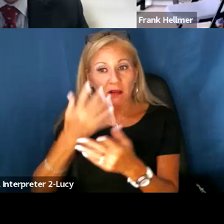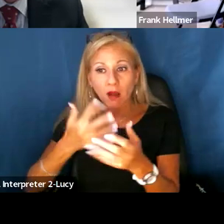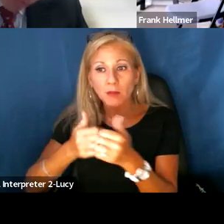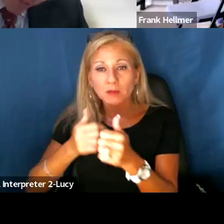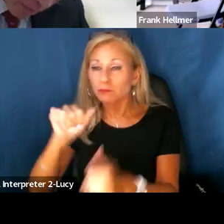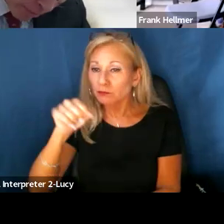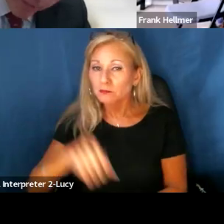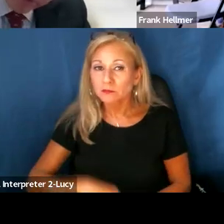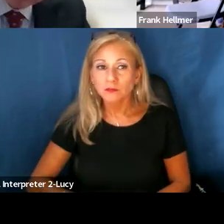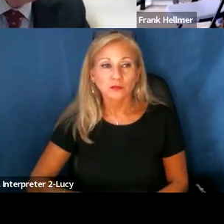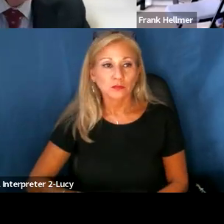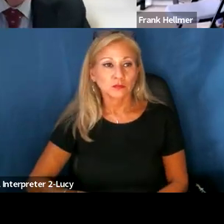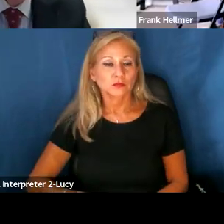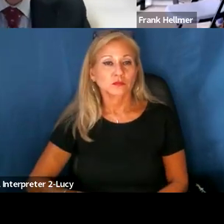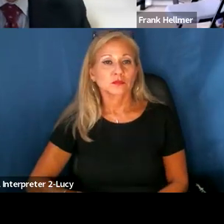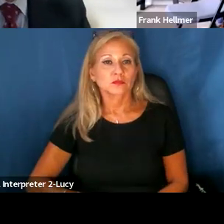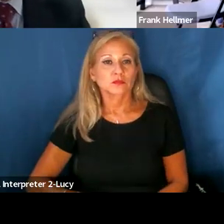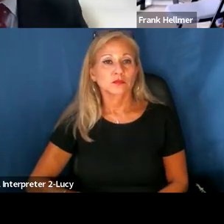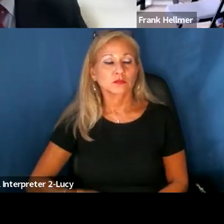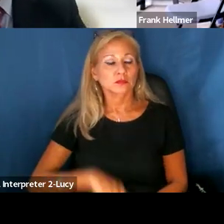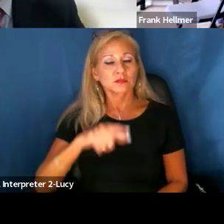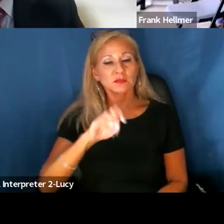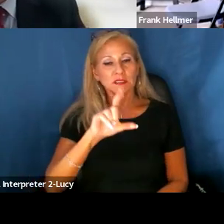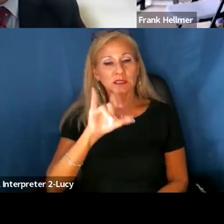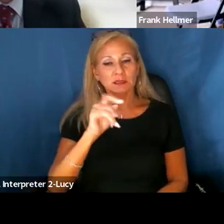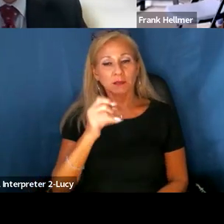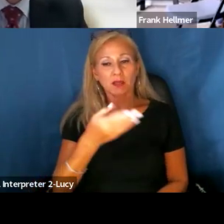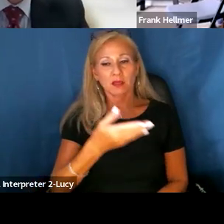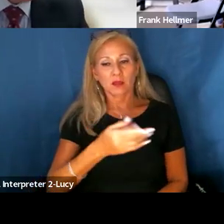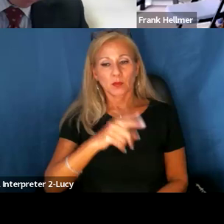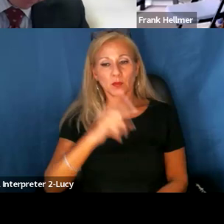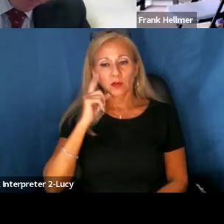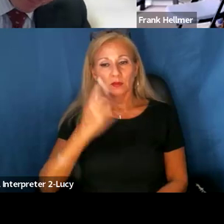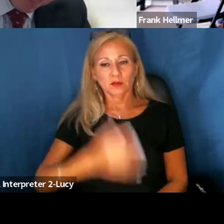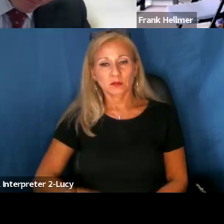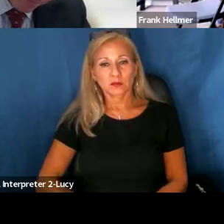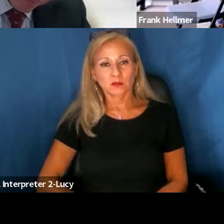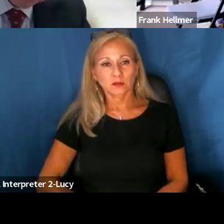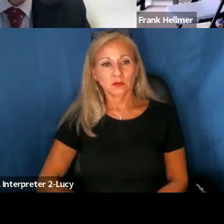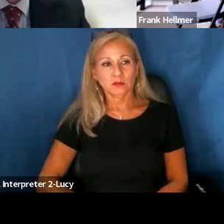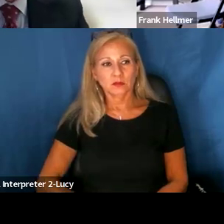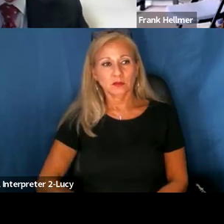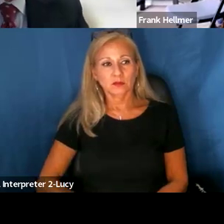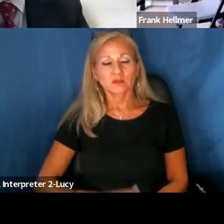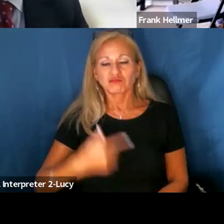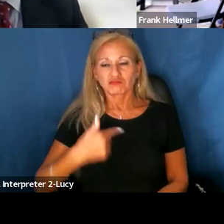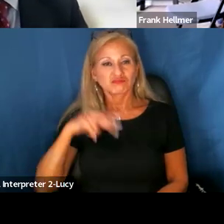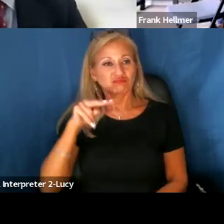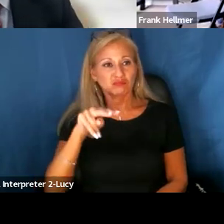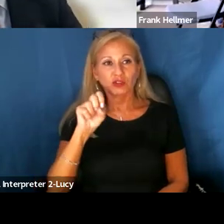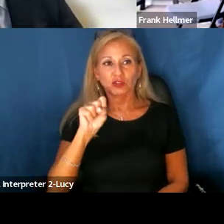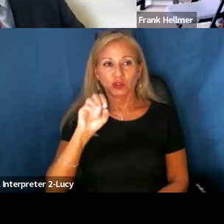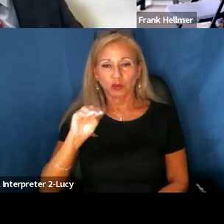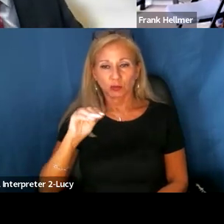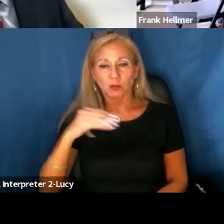Mm-hmm. Okay, great. Elizabeth, what about you? What do you think? I definitely echo social media. We have